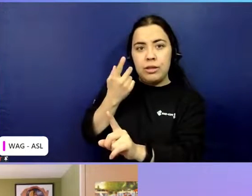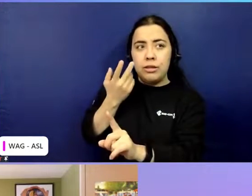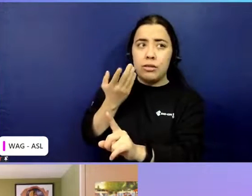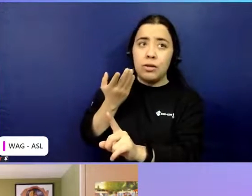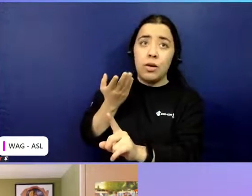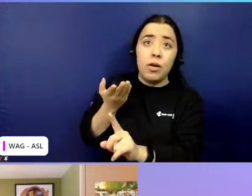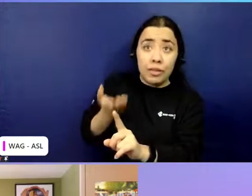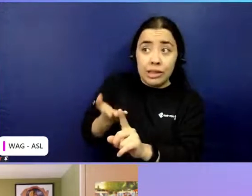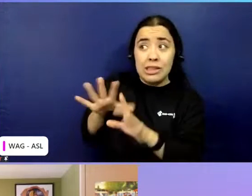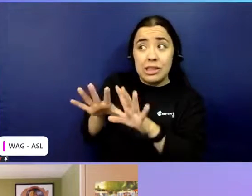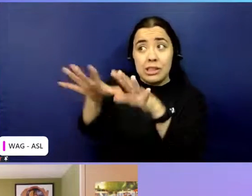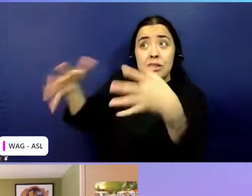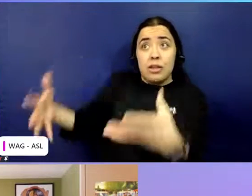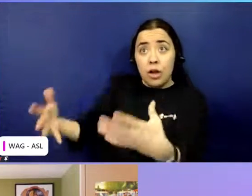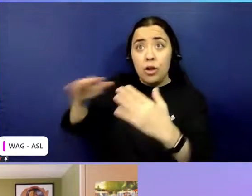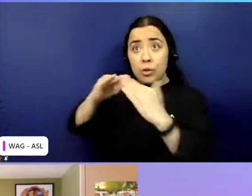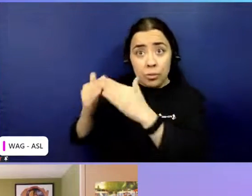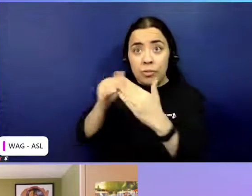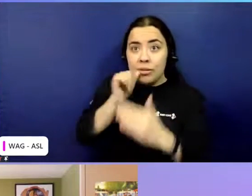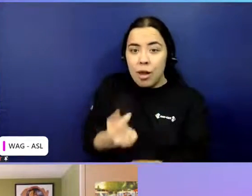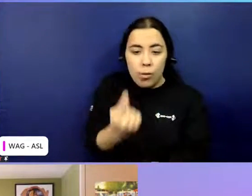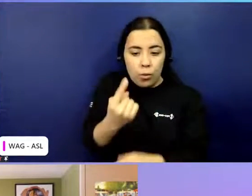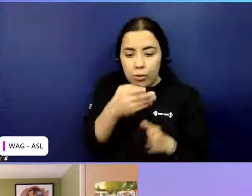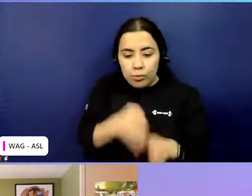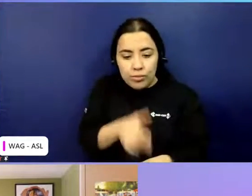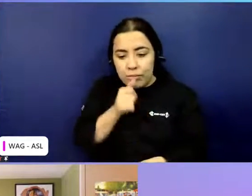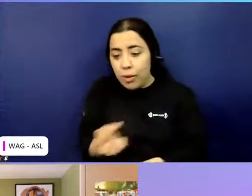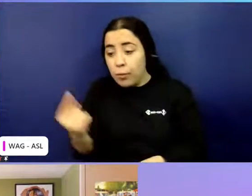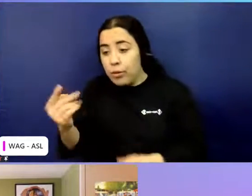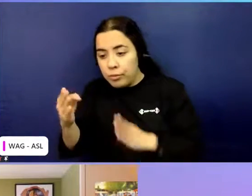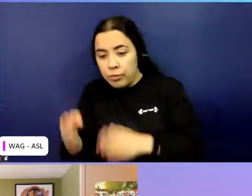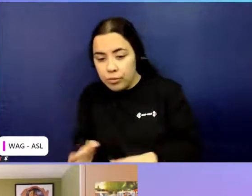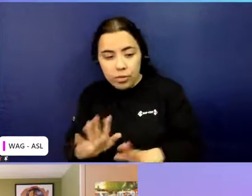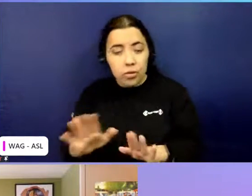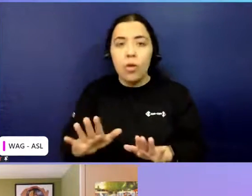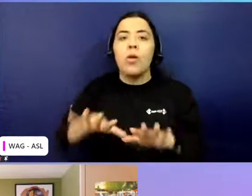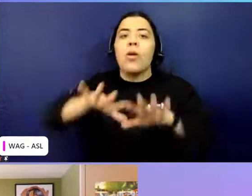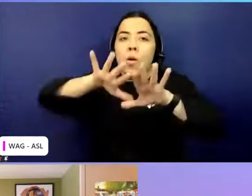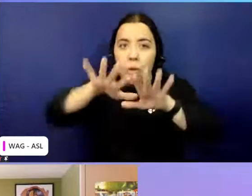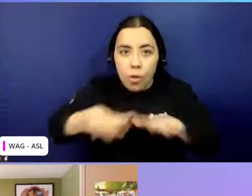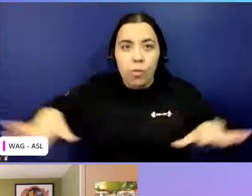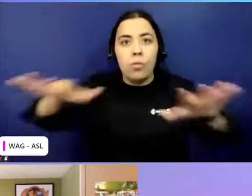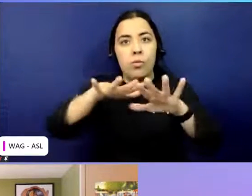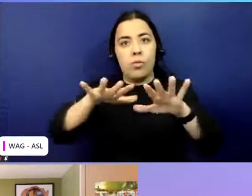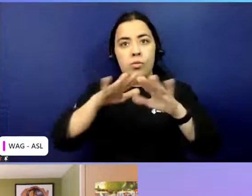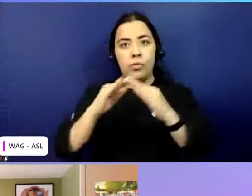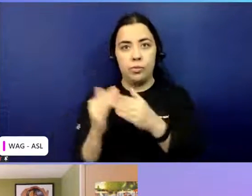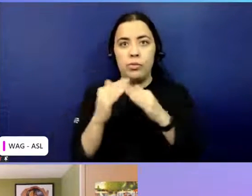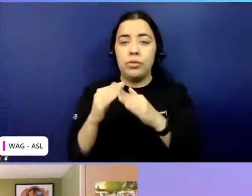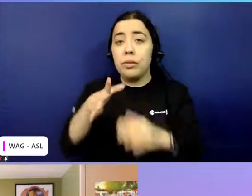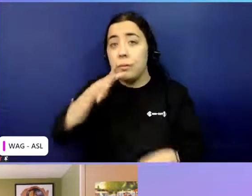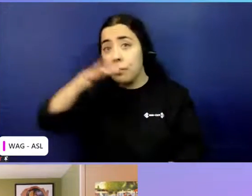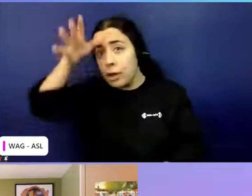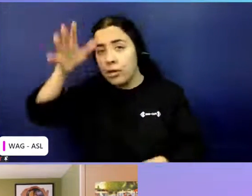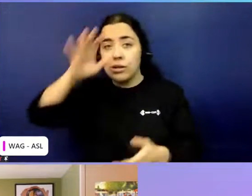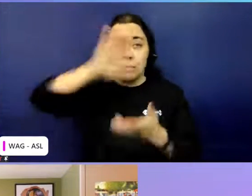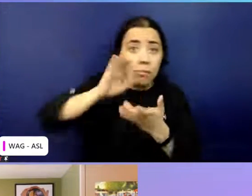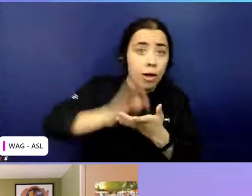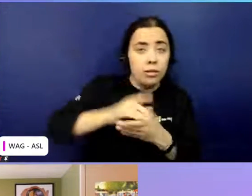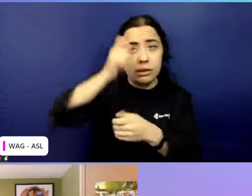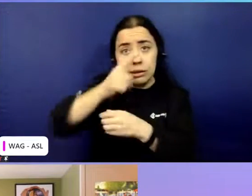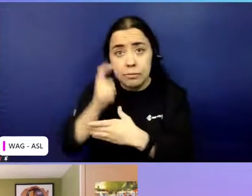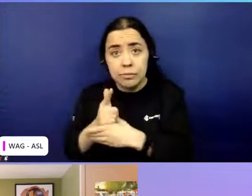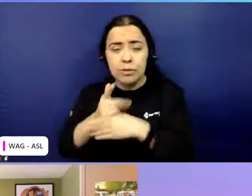this is a whole community. This is not individuals. This is a whole community. This is parents and spouses and siblings